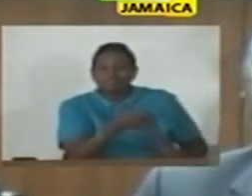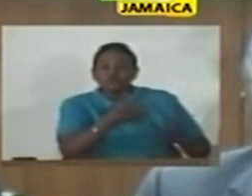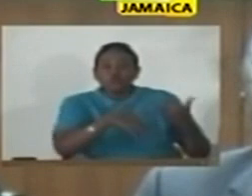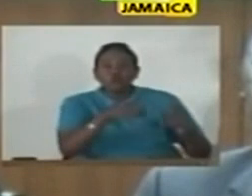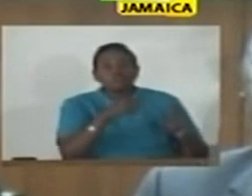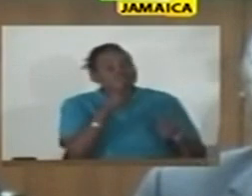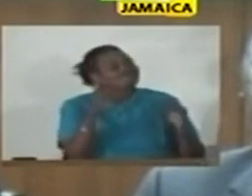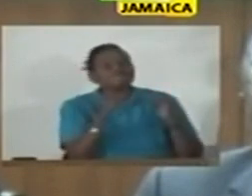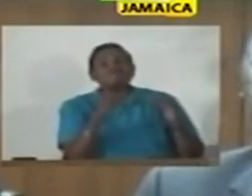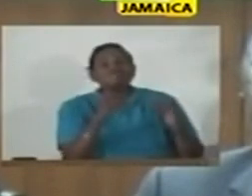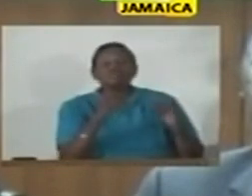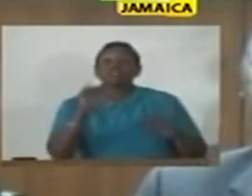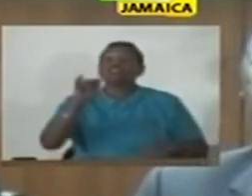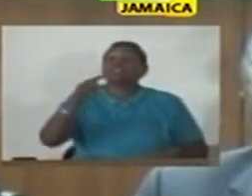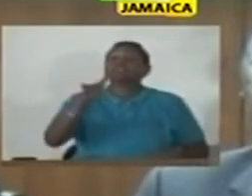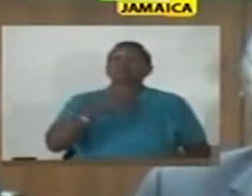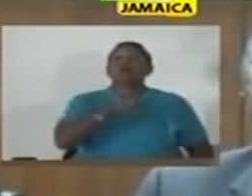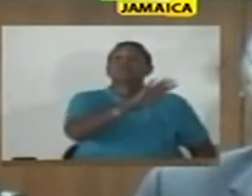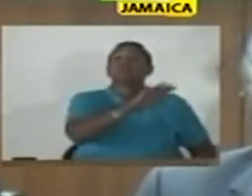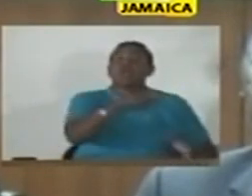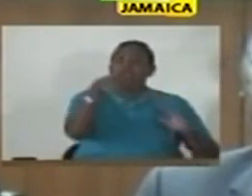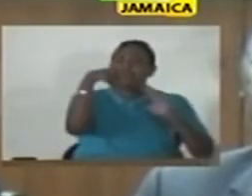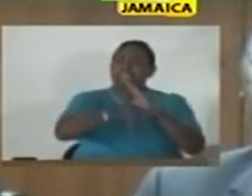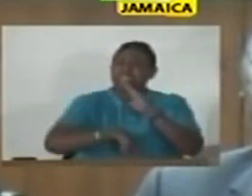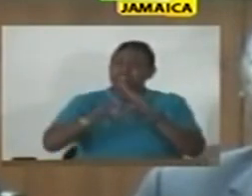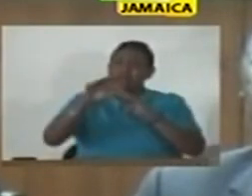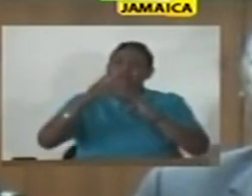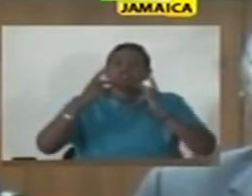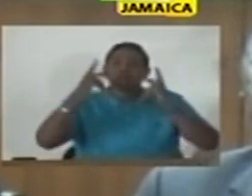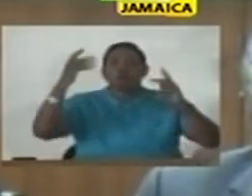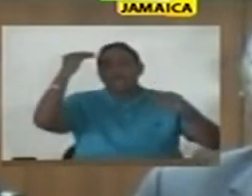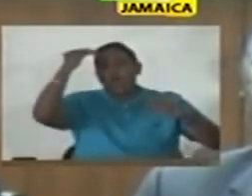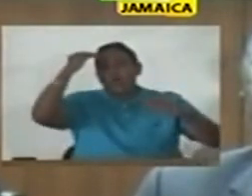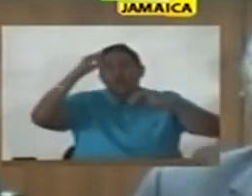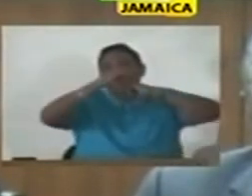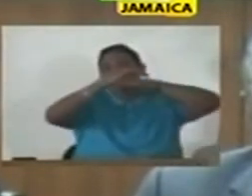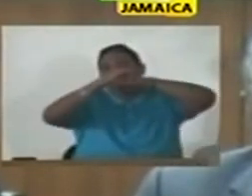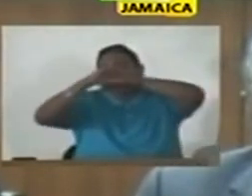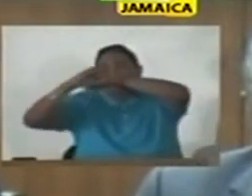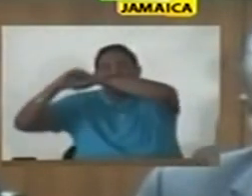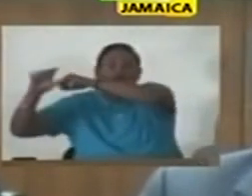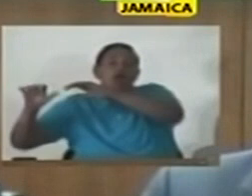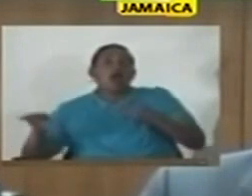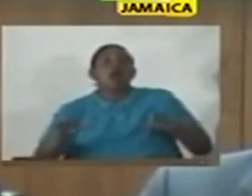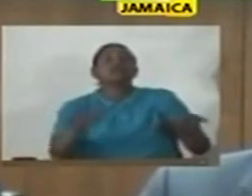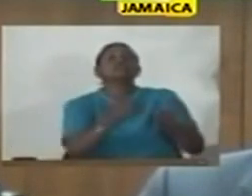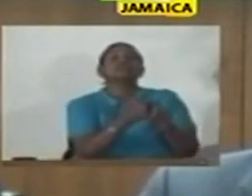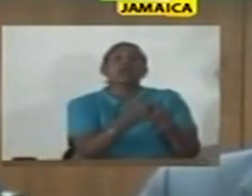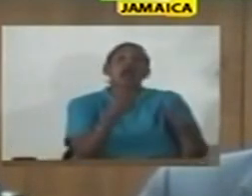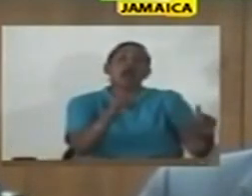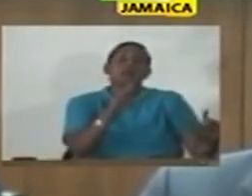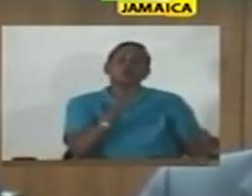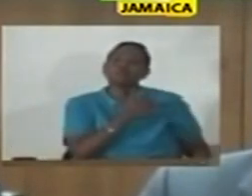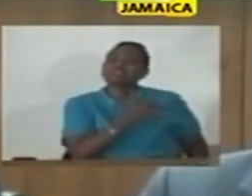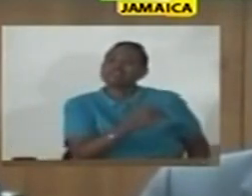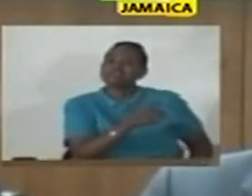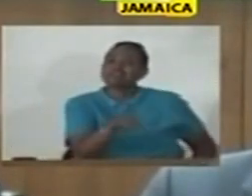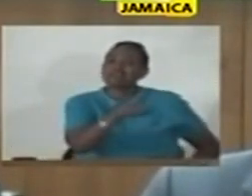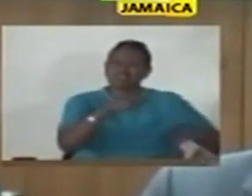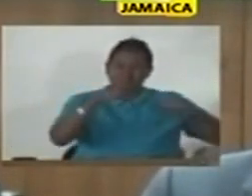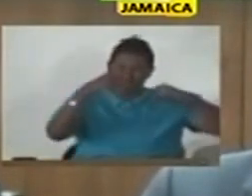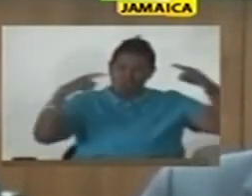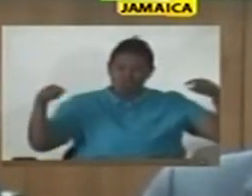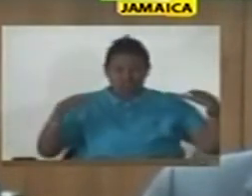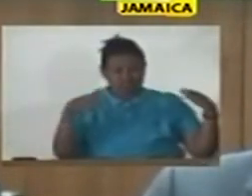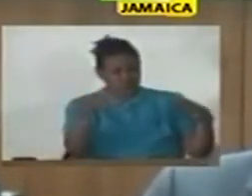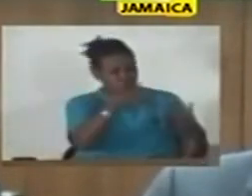the JCPD has therefore intensified its public awareness and public education activities to sensitize various social